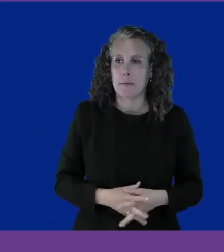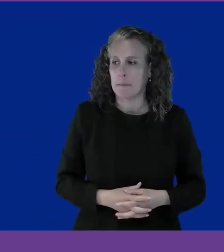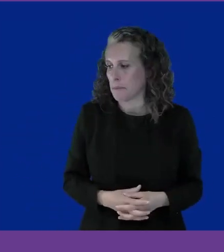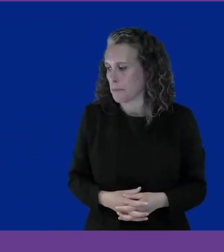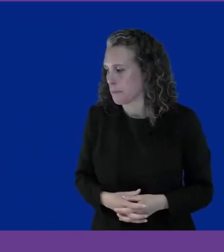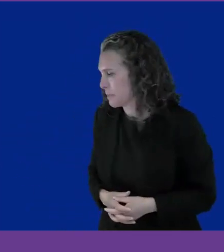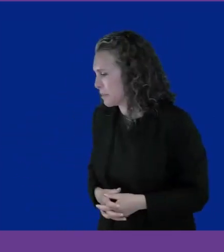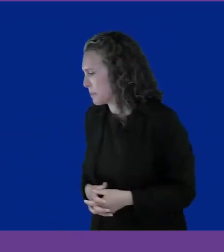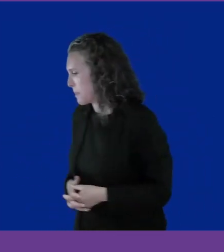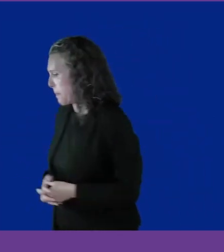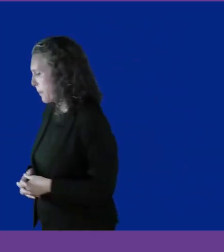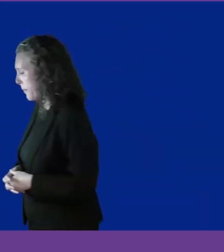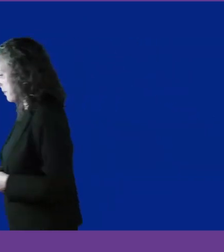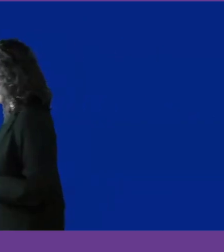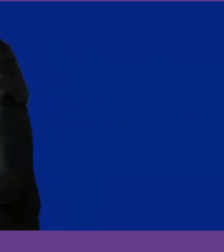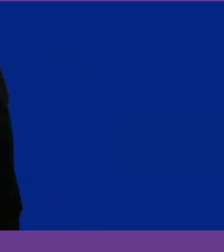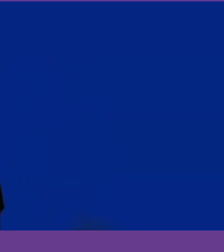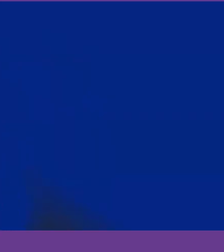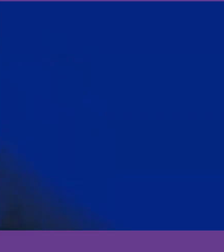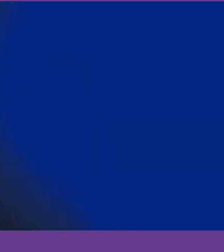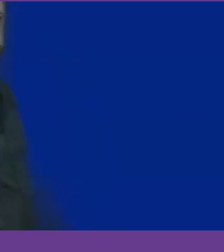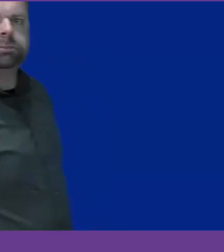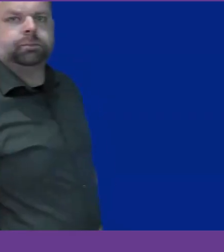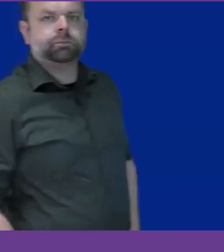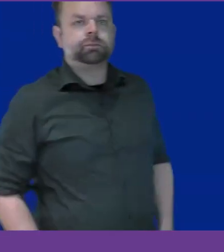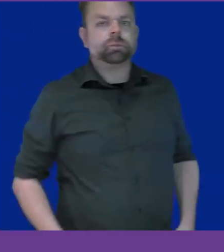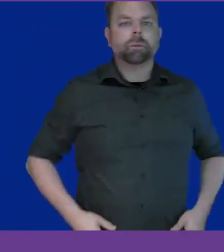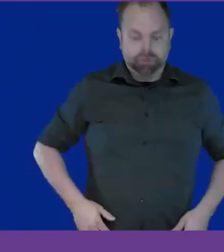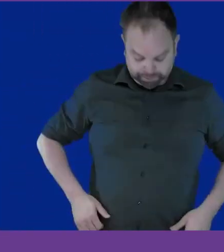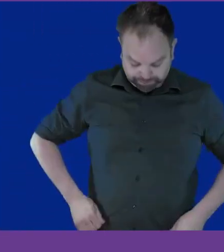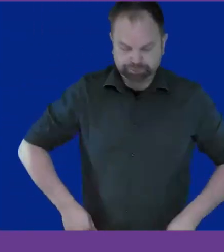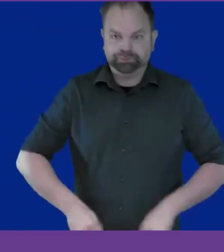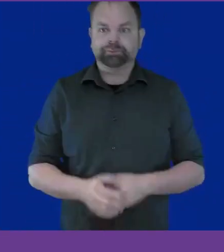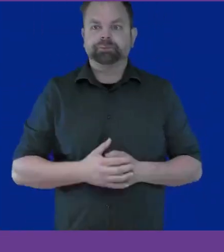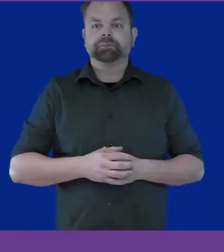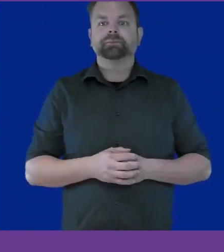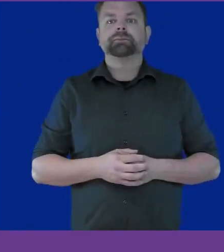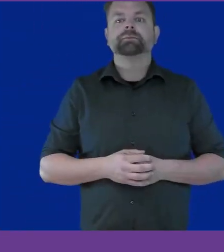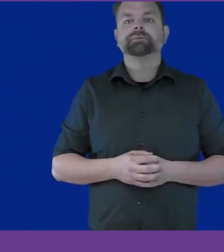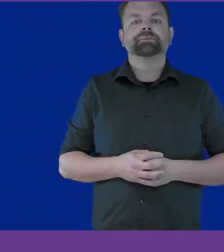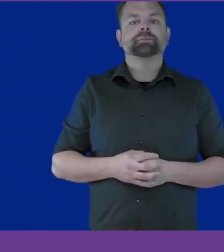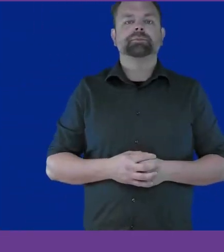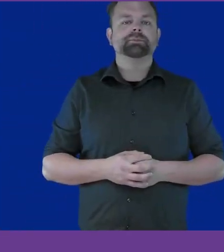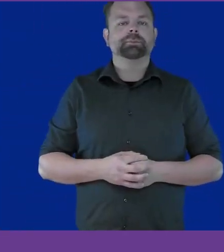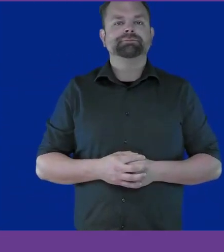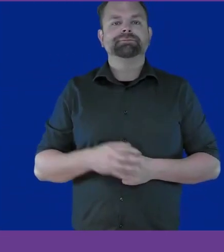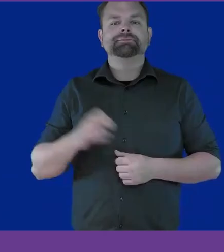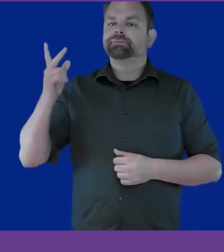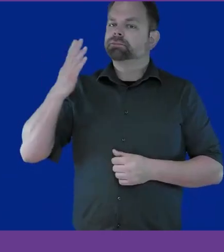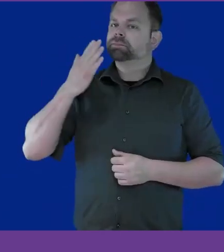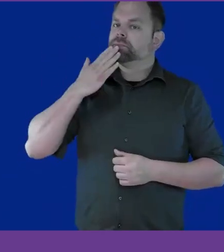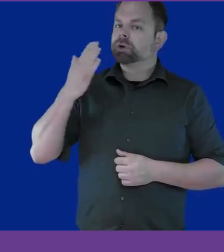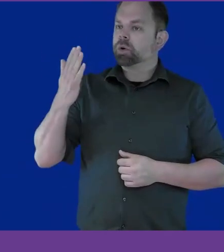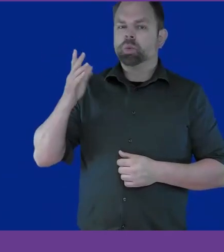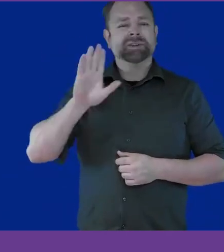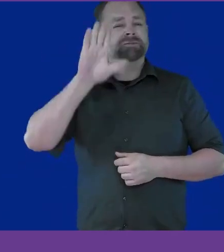Thank you. I have a Andreas question, wanted if to I respond. may. Yes, of course. Yeah, I was thinking a bit about the secure customer